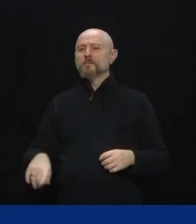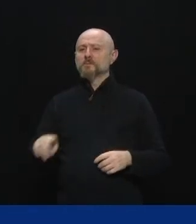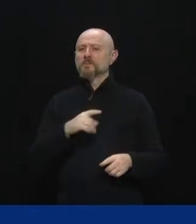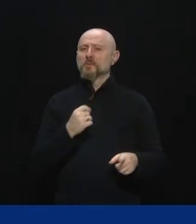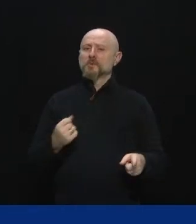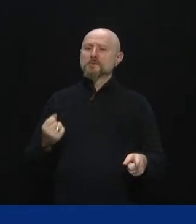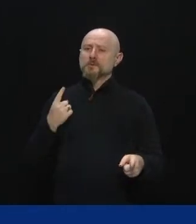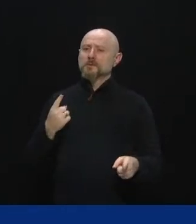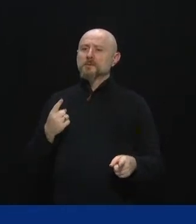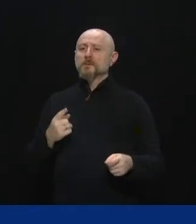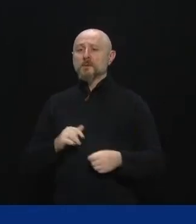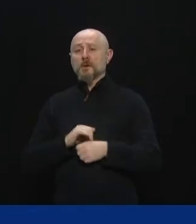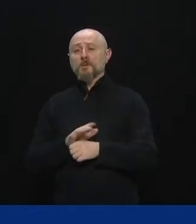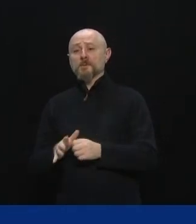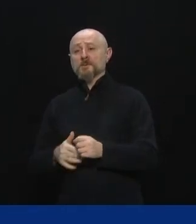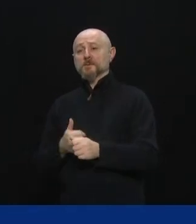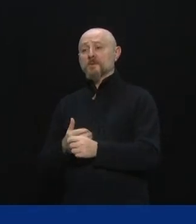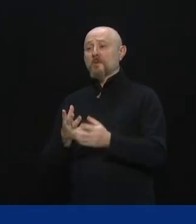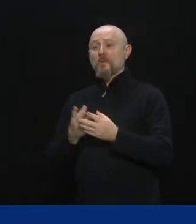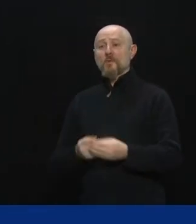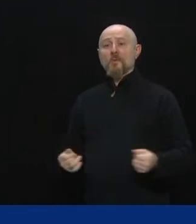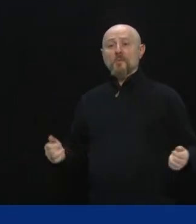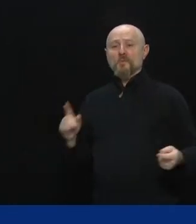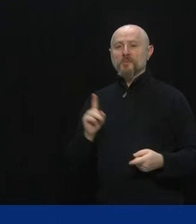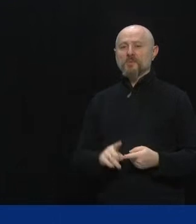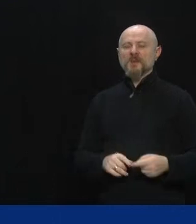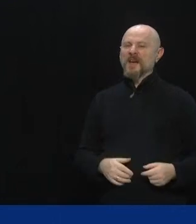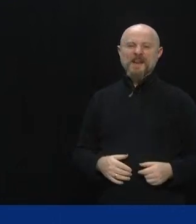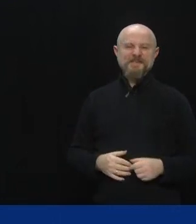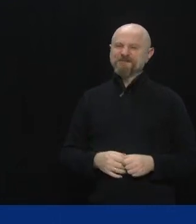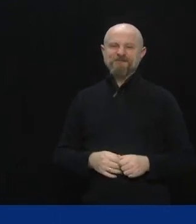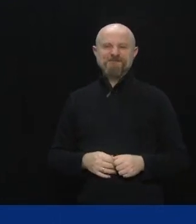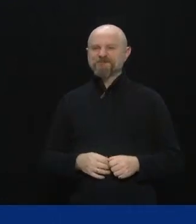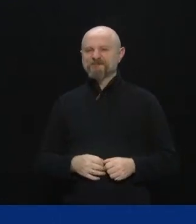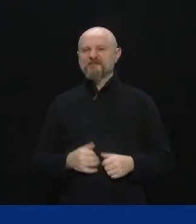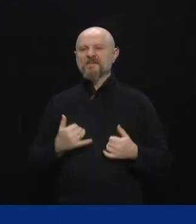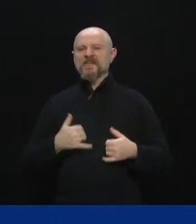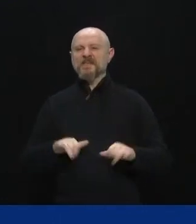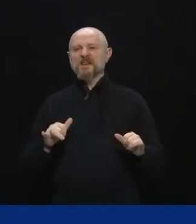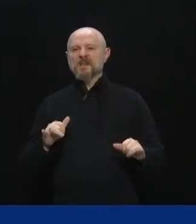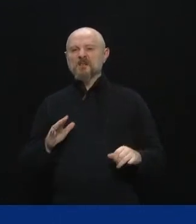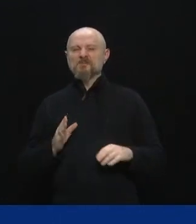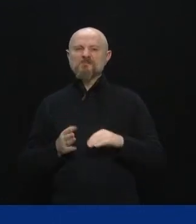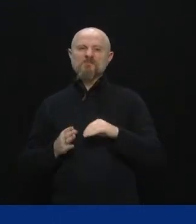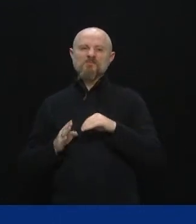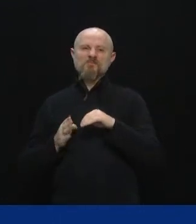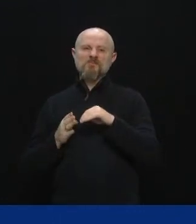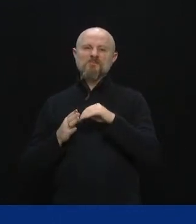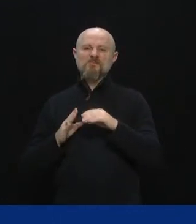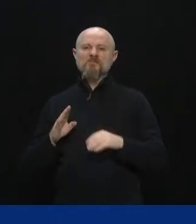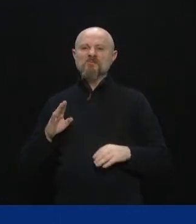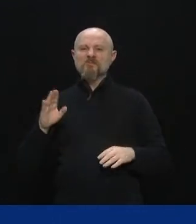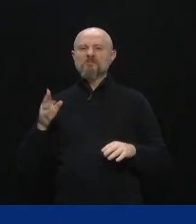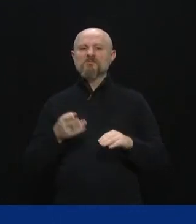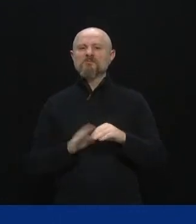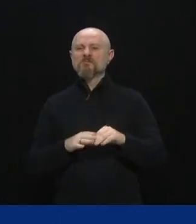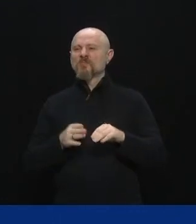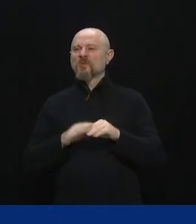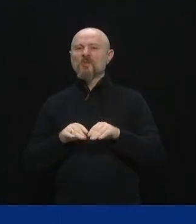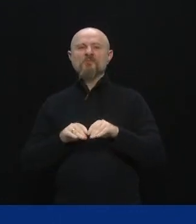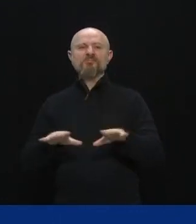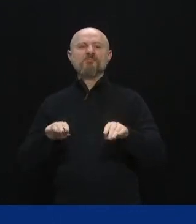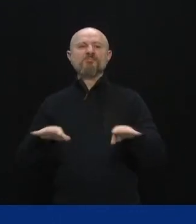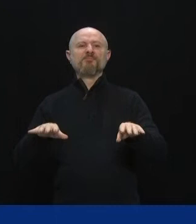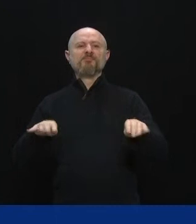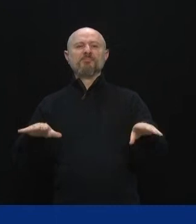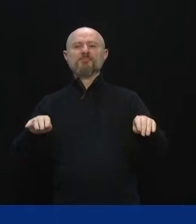still a pandemic. The number of cases and hospitalizations are still rising. but let's look in the context of someone who actually